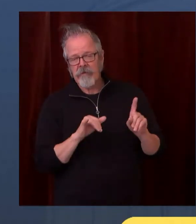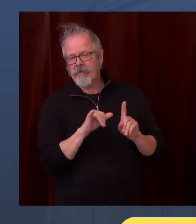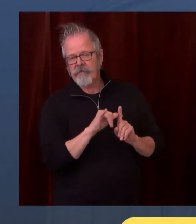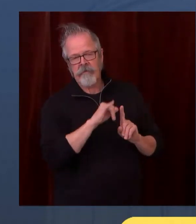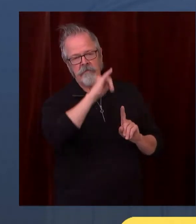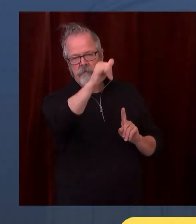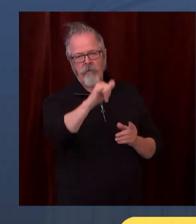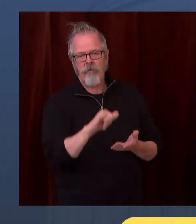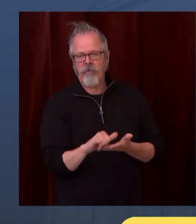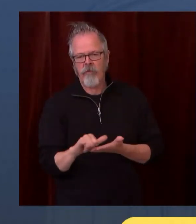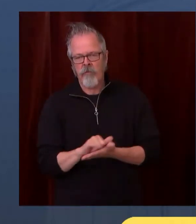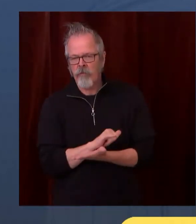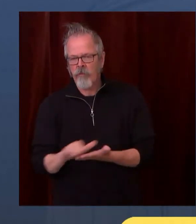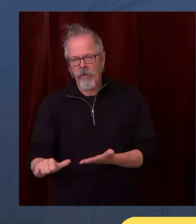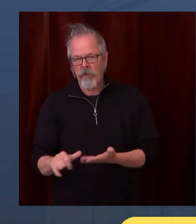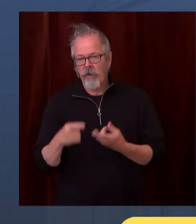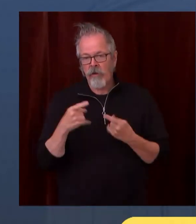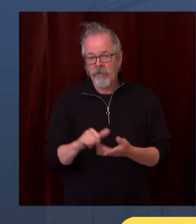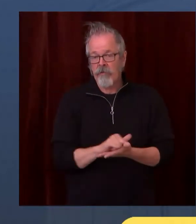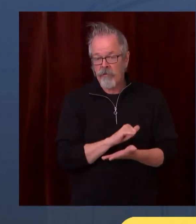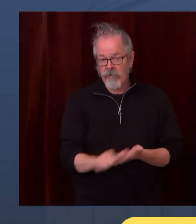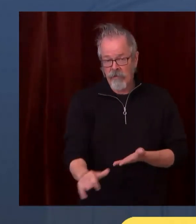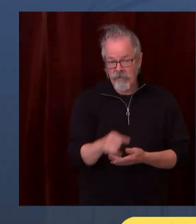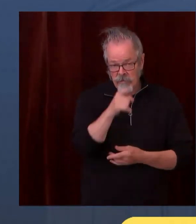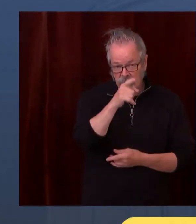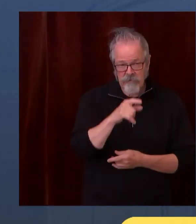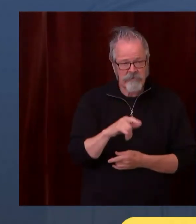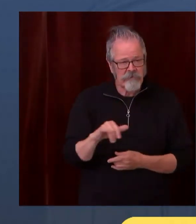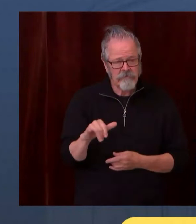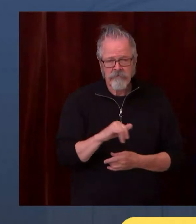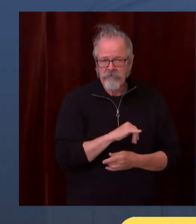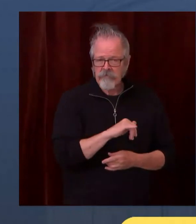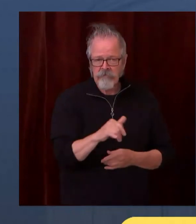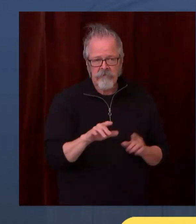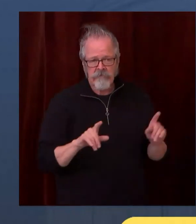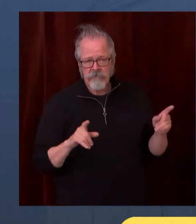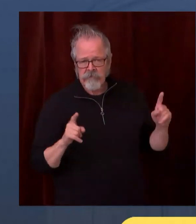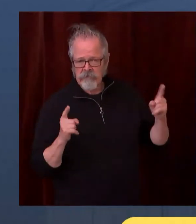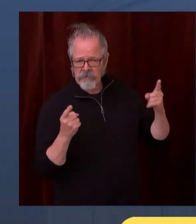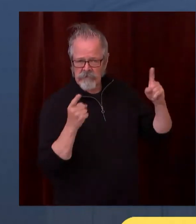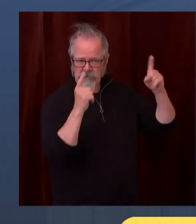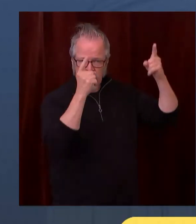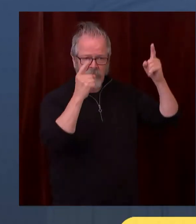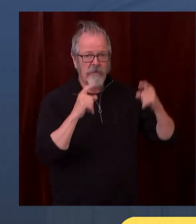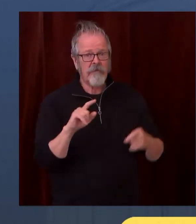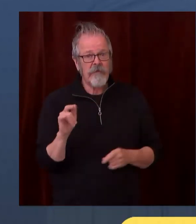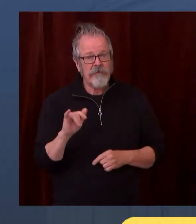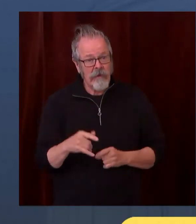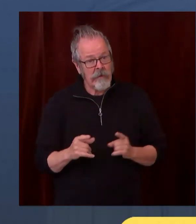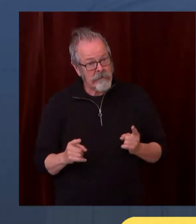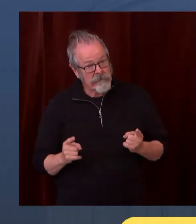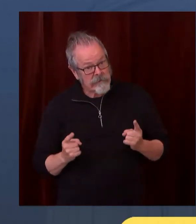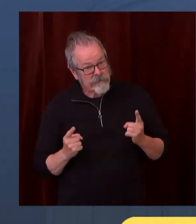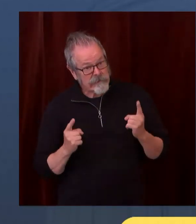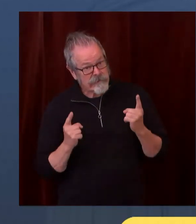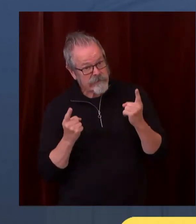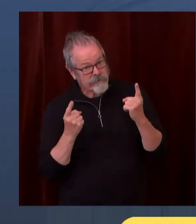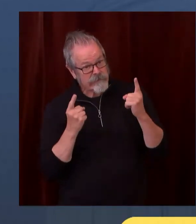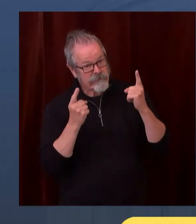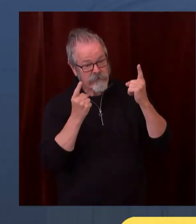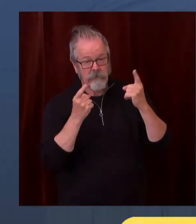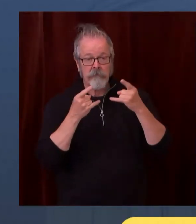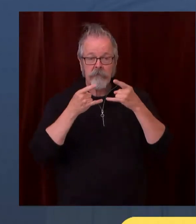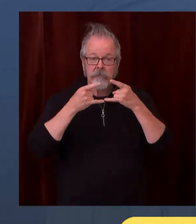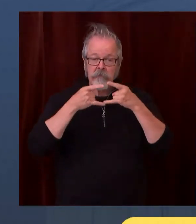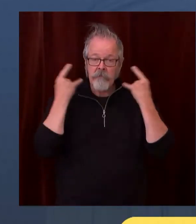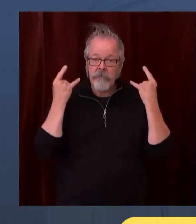which actually gives it an easier time to come down at a faster rate. So we may not come down as fast in other places